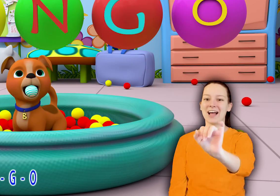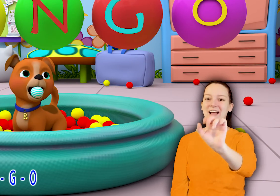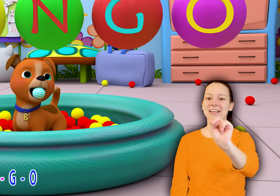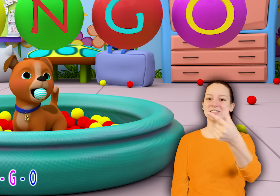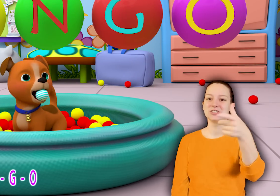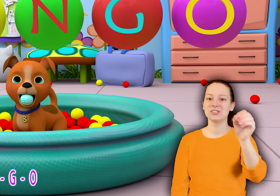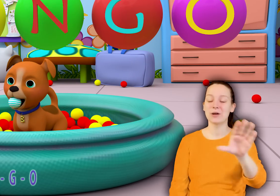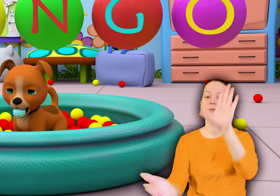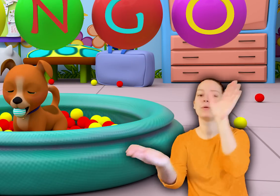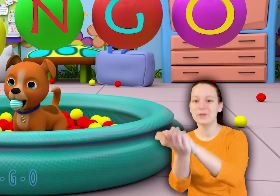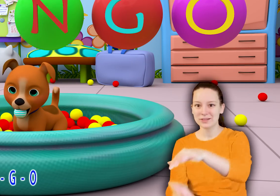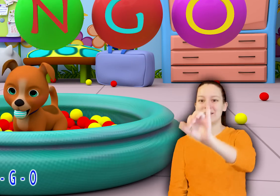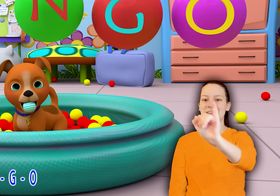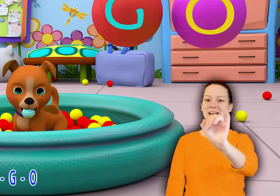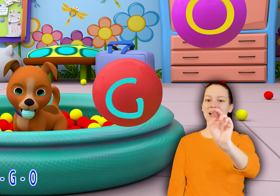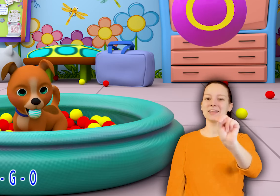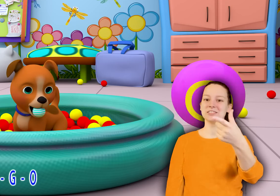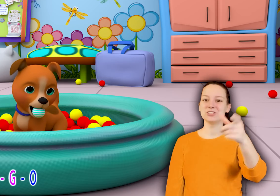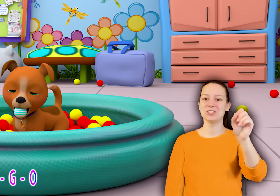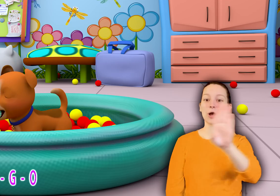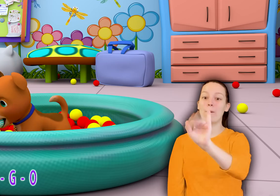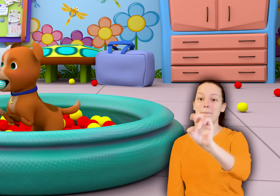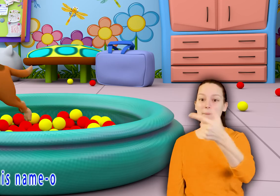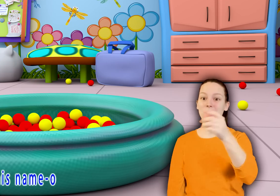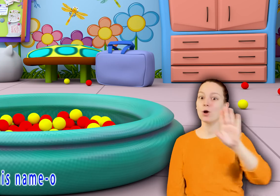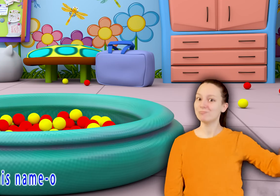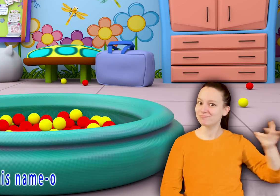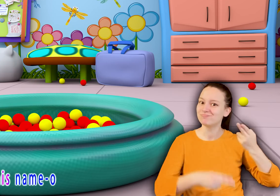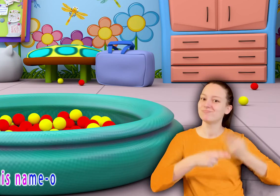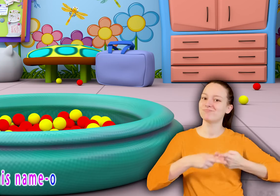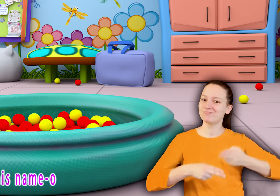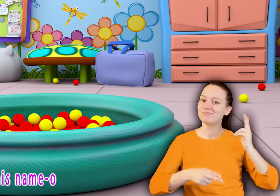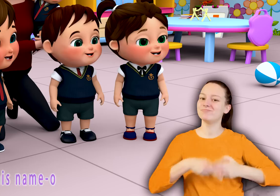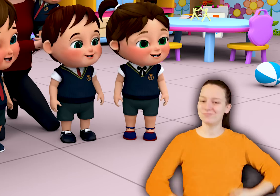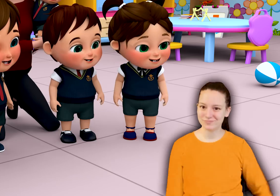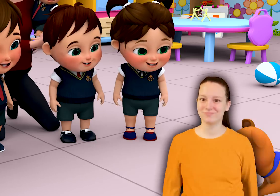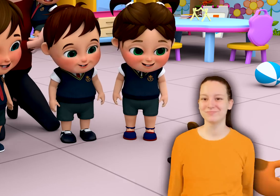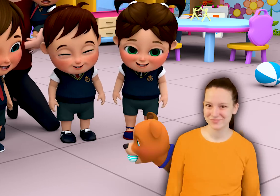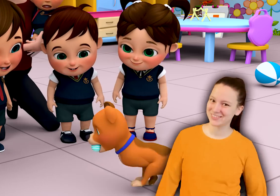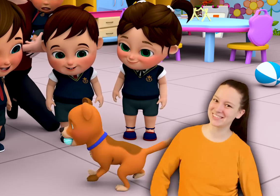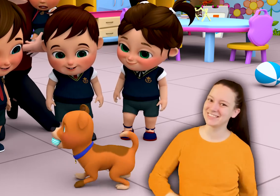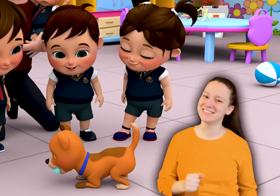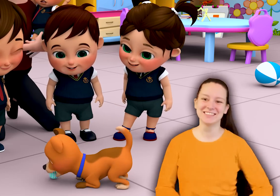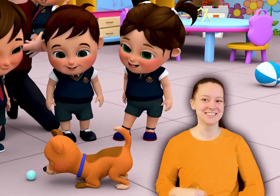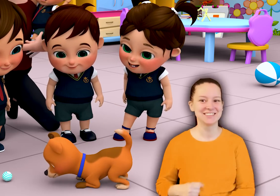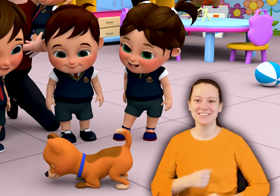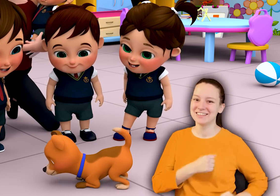o i o IO and Bingo was his name